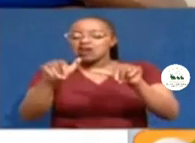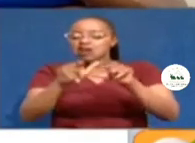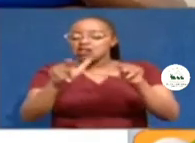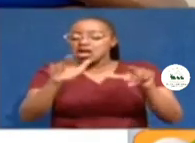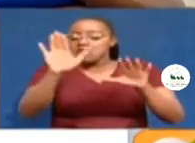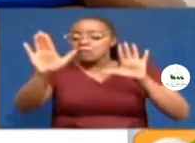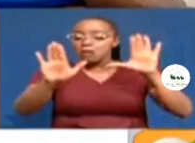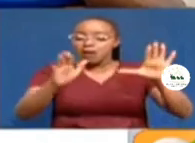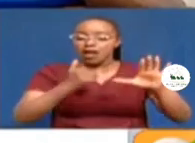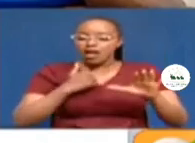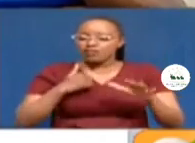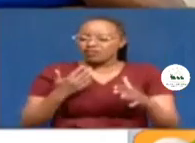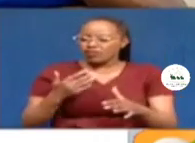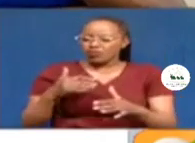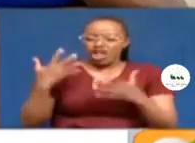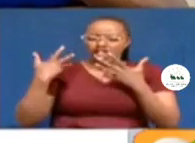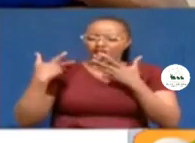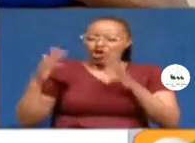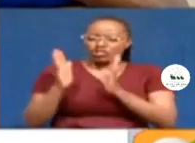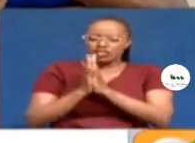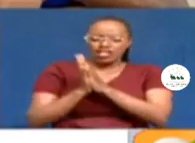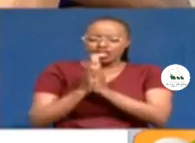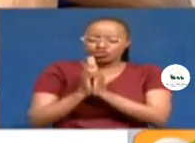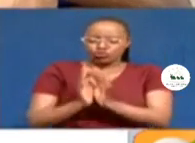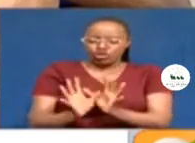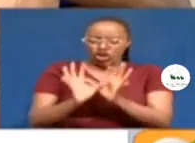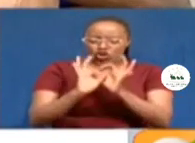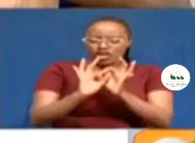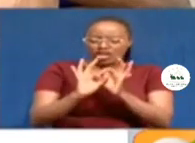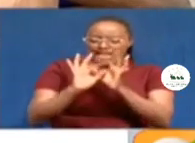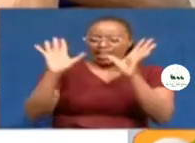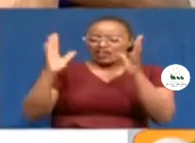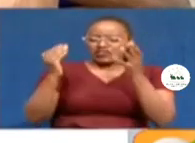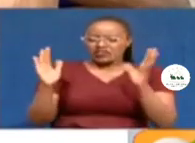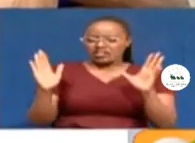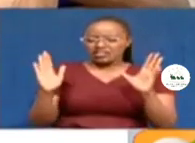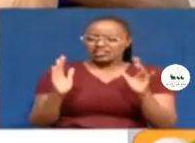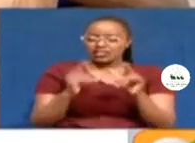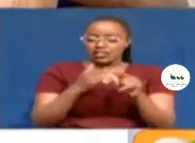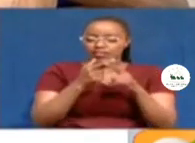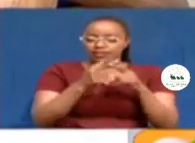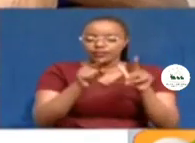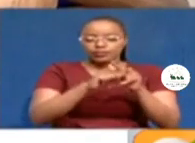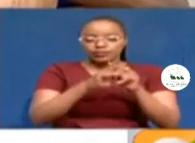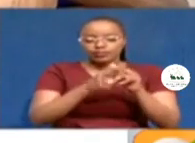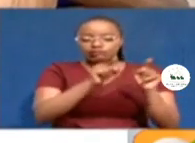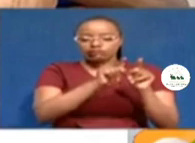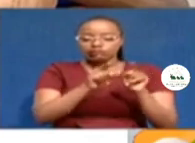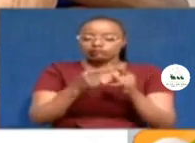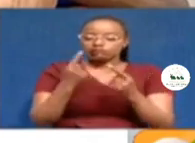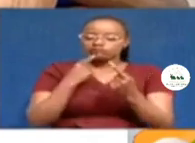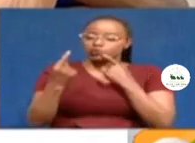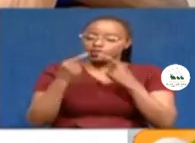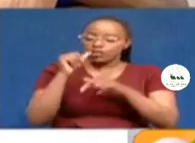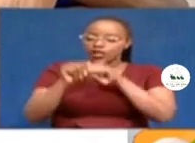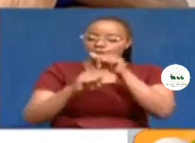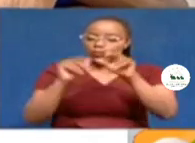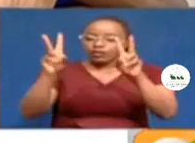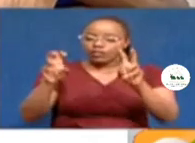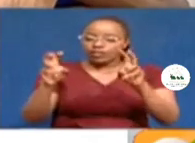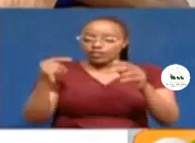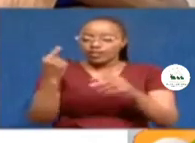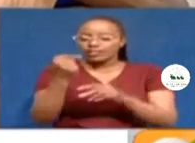a sense in which we lose the plot. And we start actually parroting about the whole thing